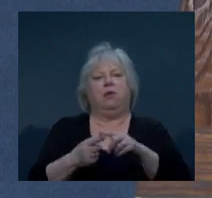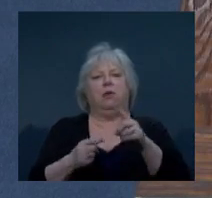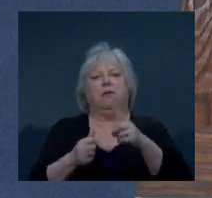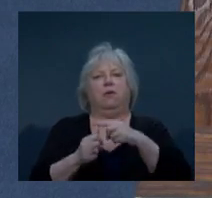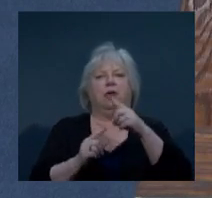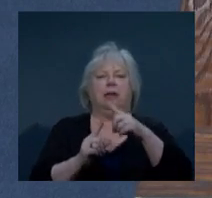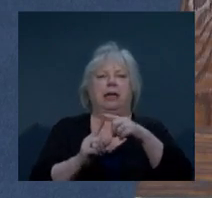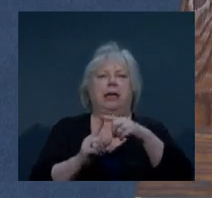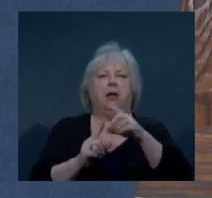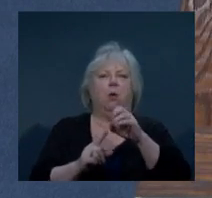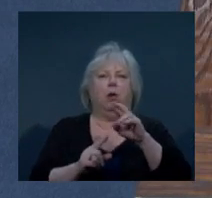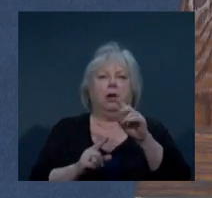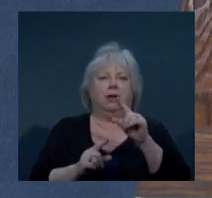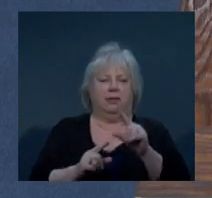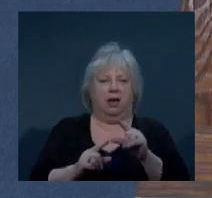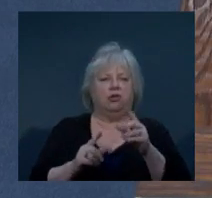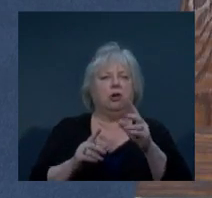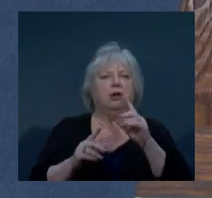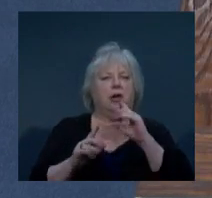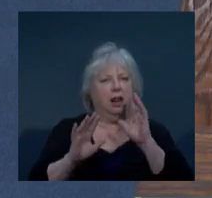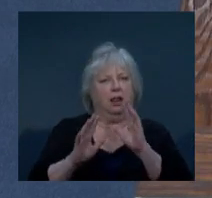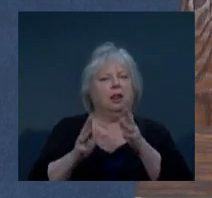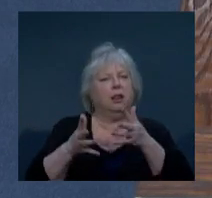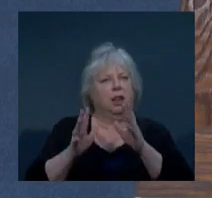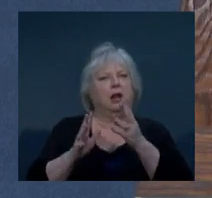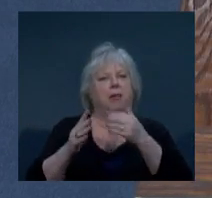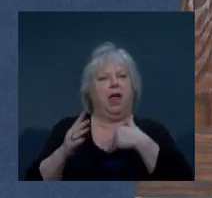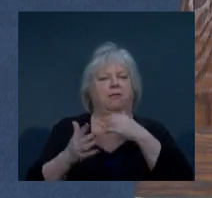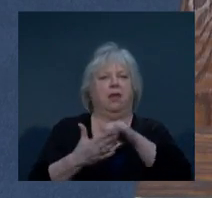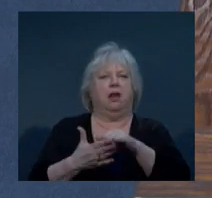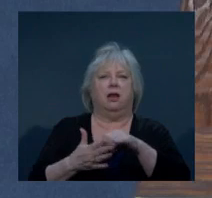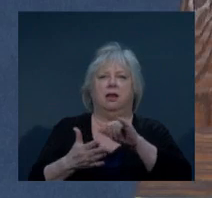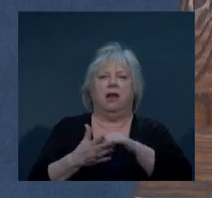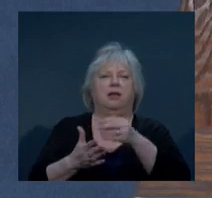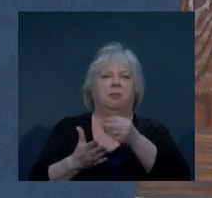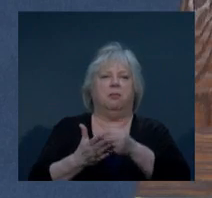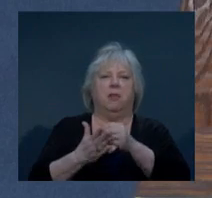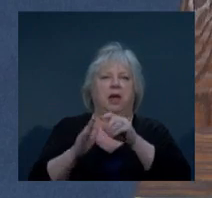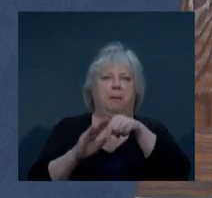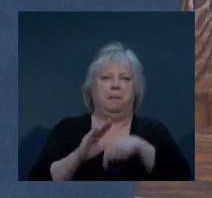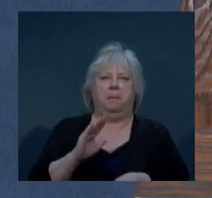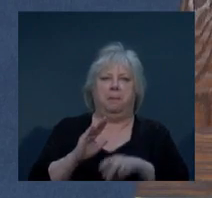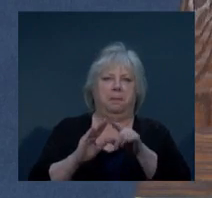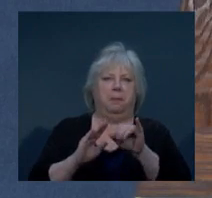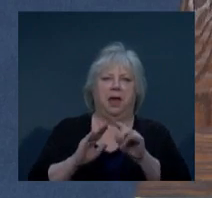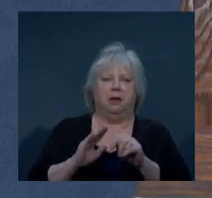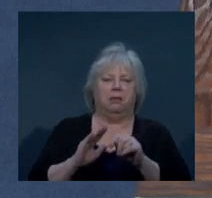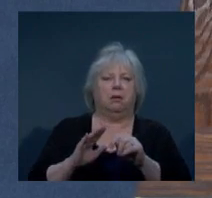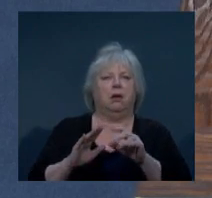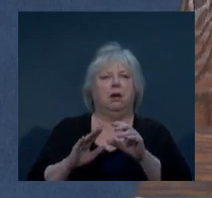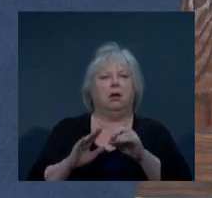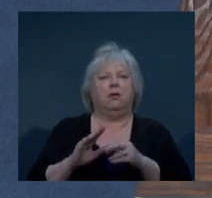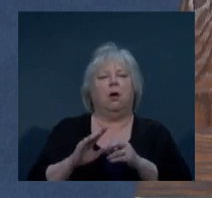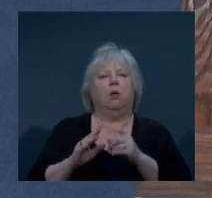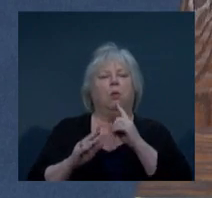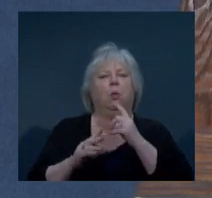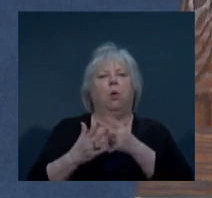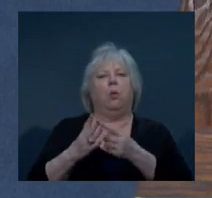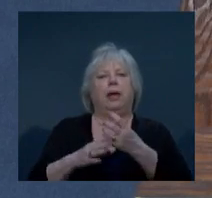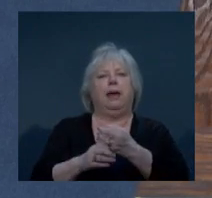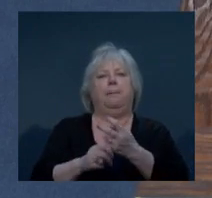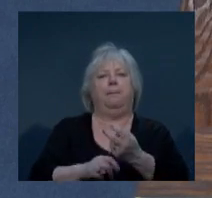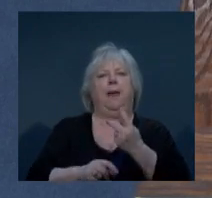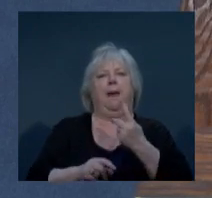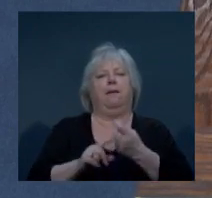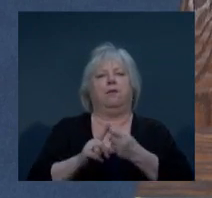we saw in these talks about First Tee this last year, that's a money pit. And the return on the investment from that